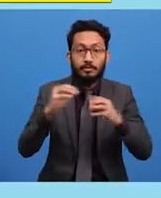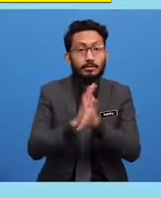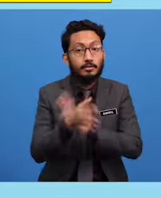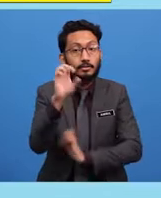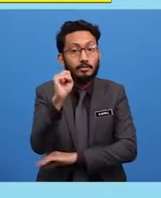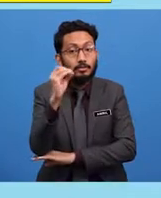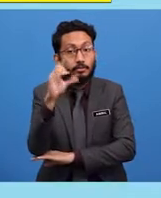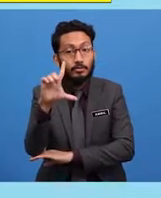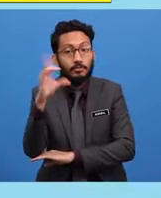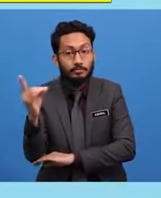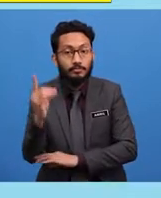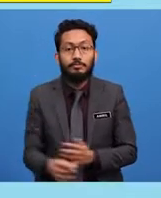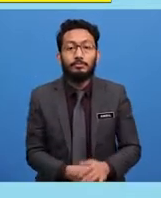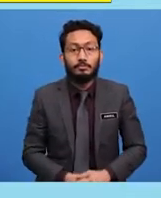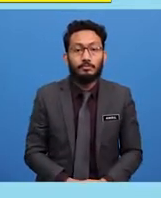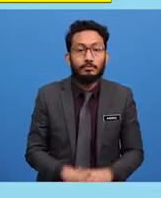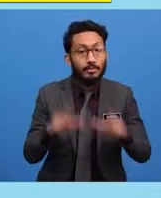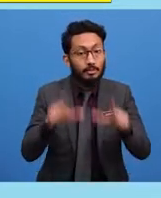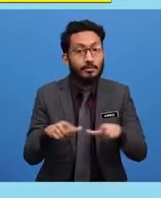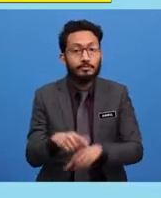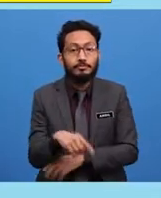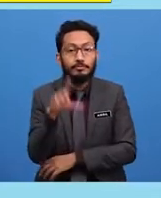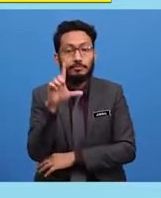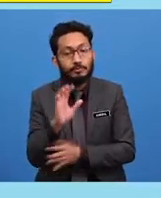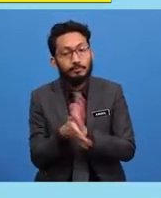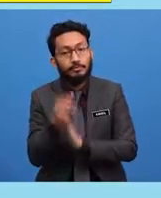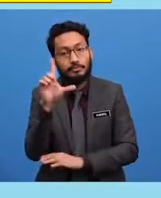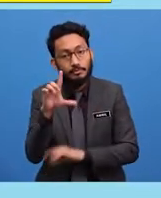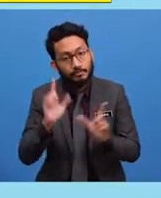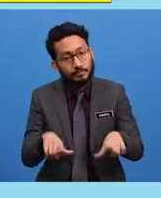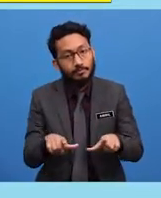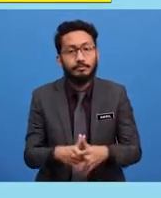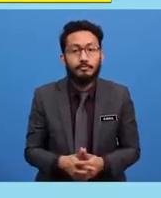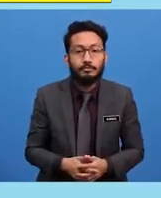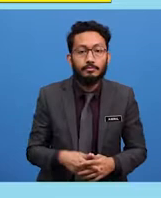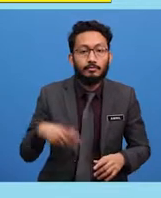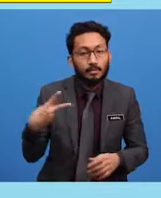let and let, put and put, cut and cut.